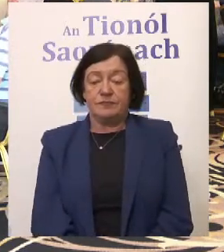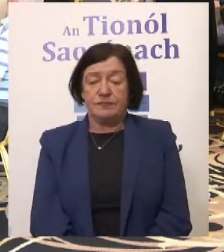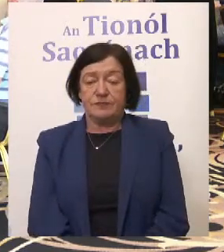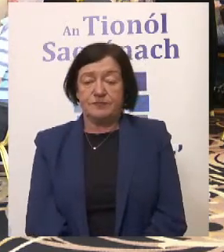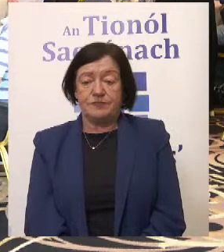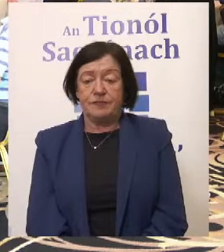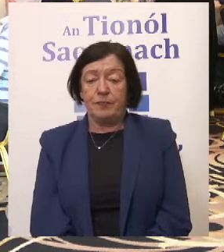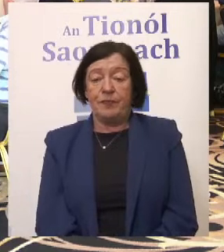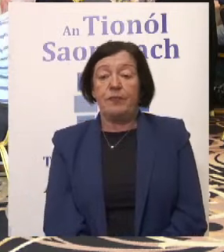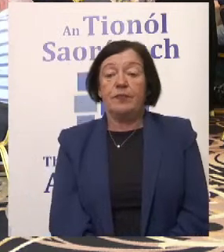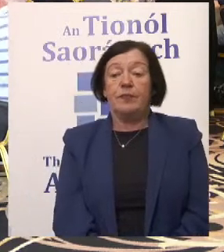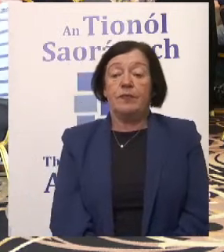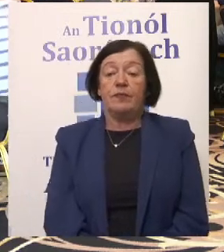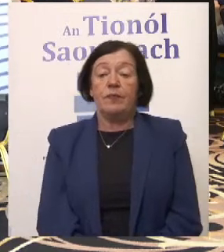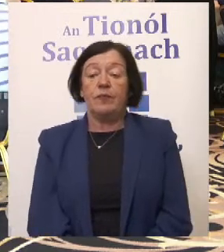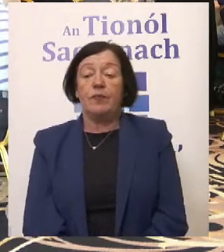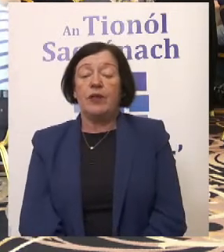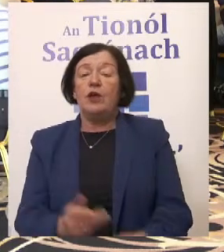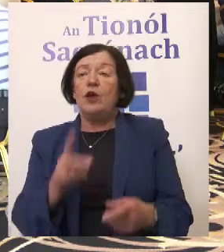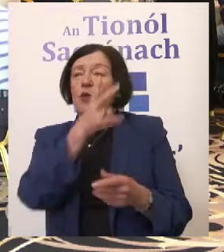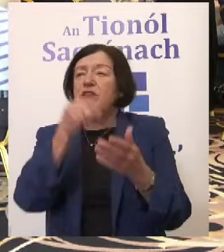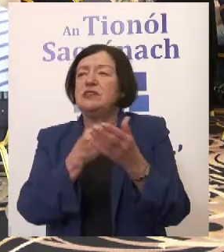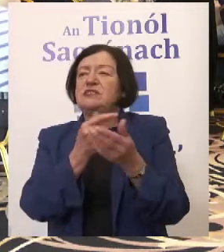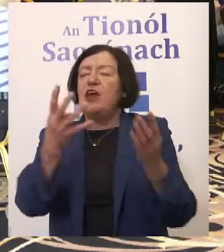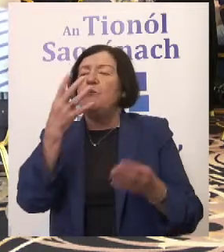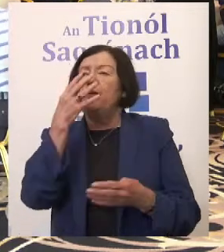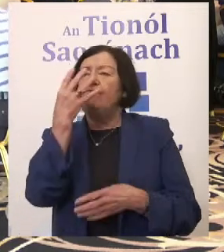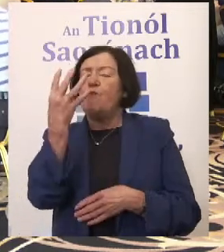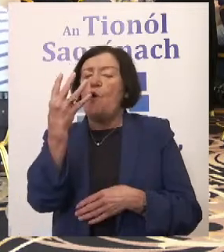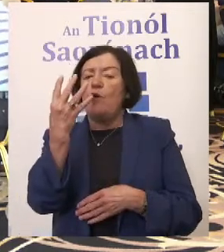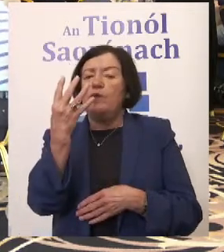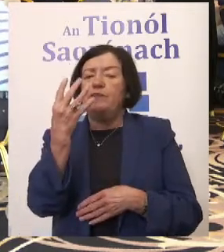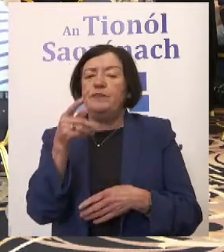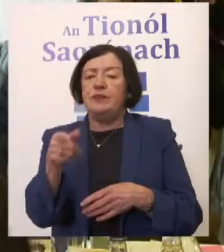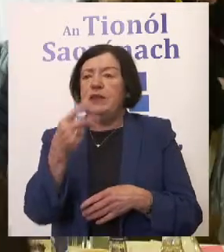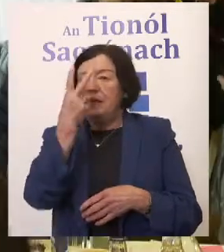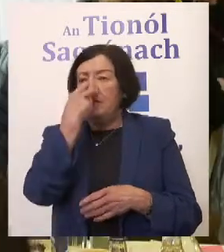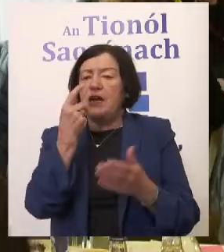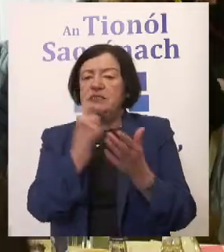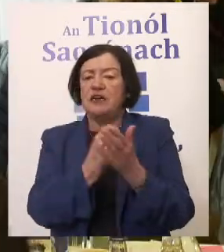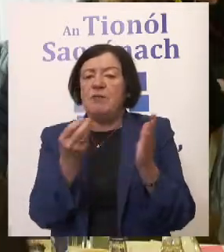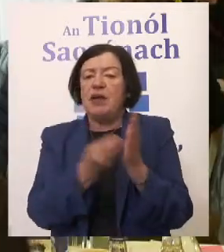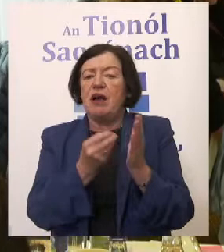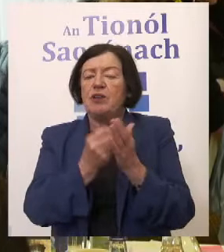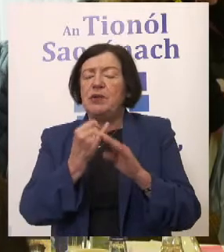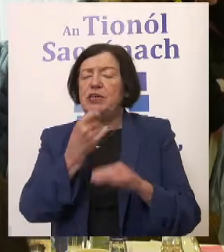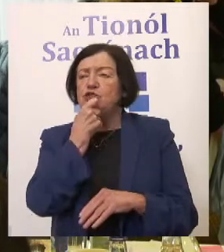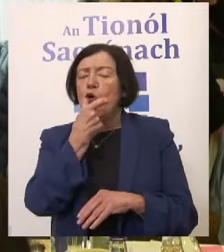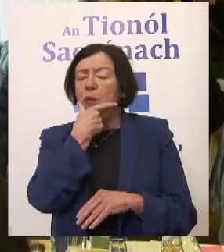Hi. Question from table 4 with regards to the nighttime economy in Dublin.